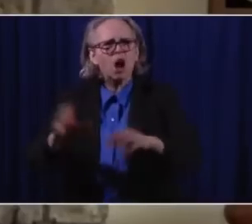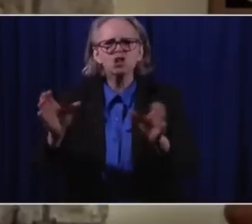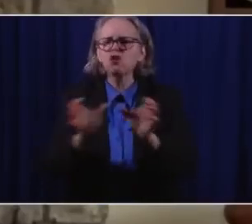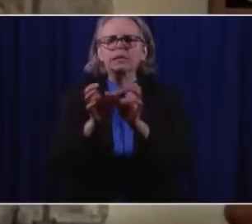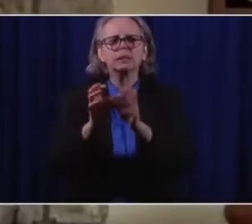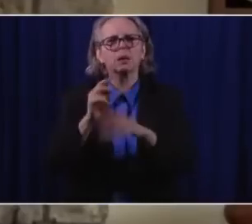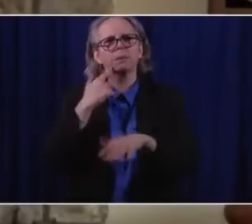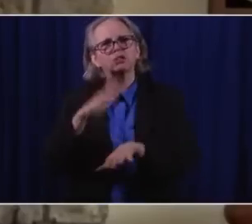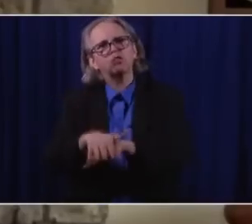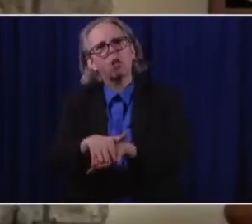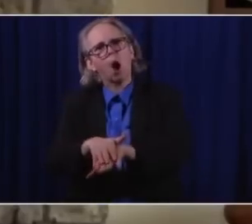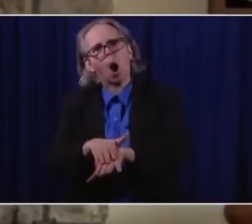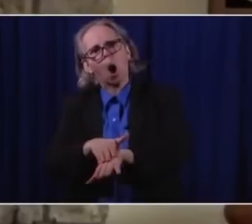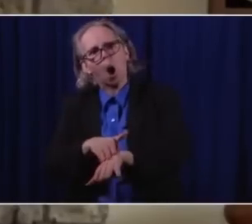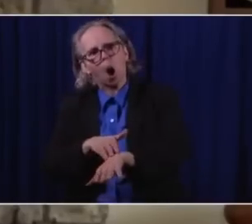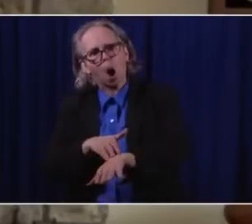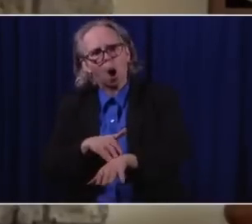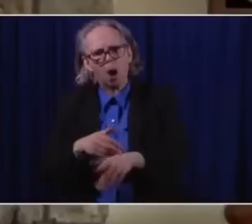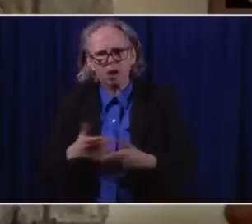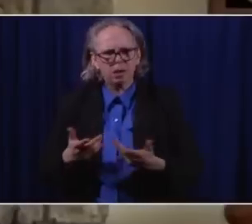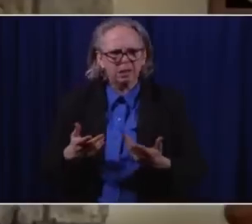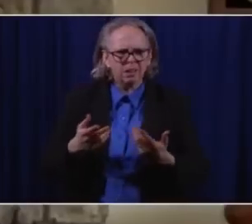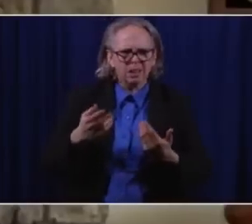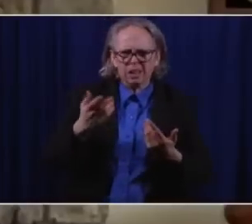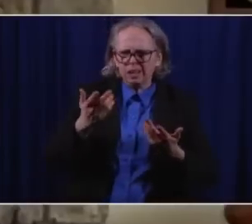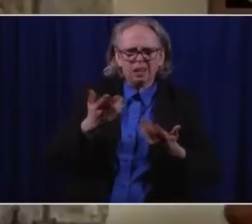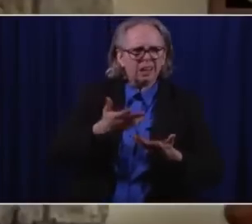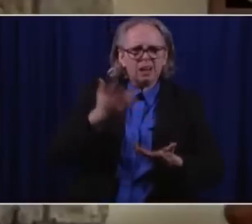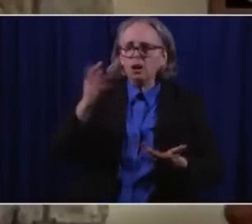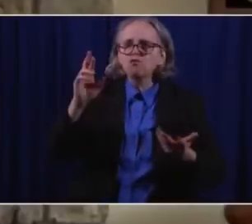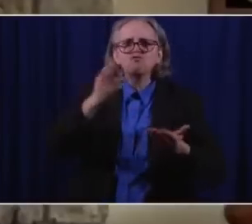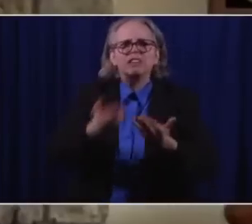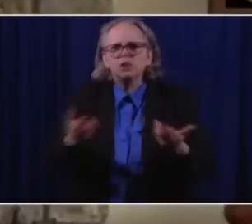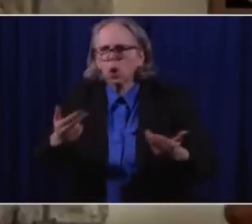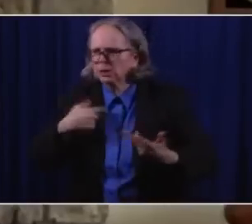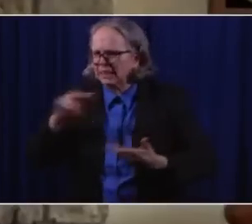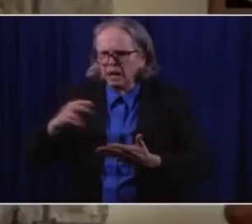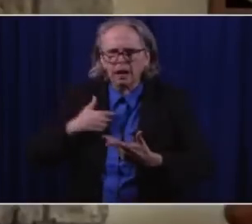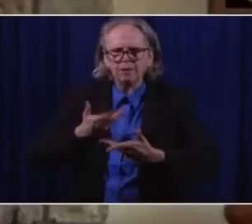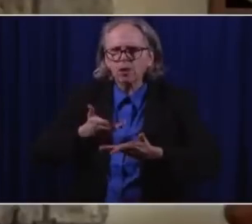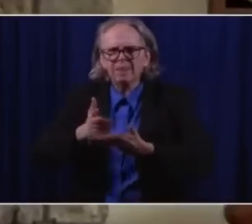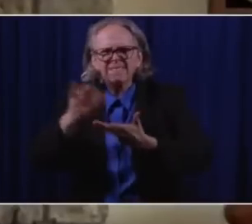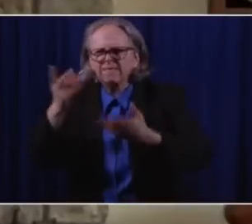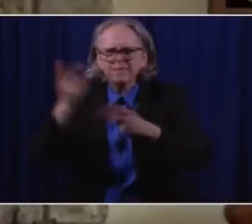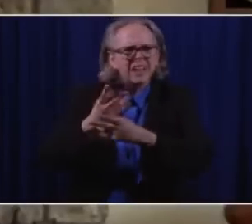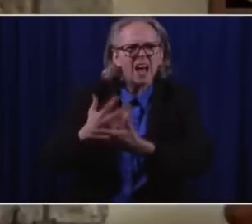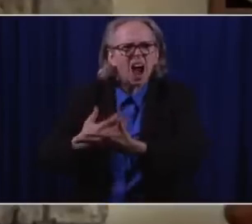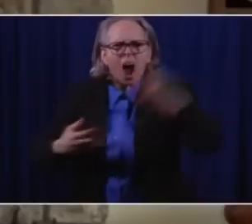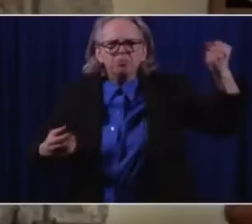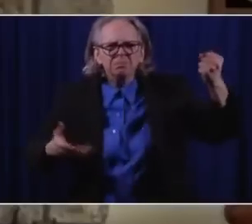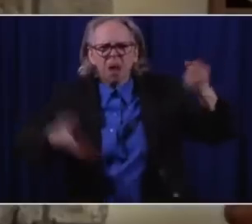this governor or future governors. It would put the lives of Ohioans in jeopardy.